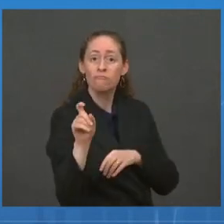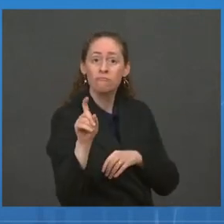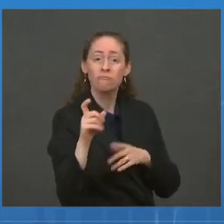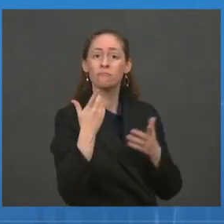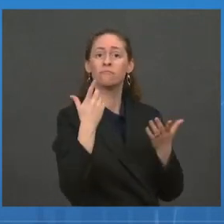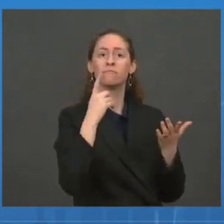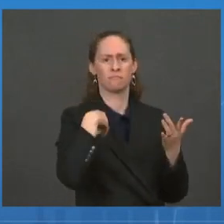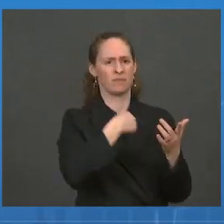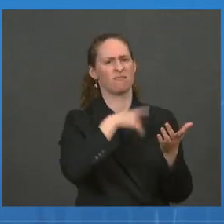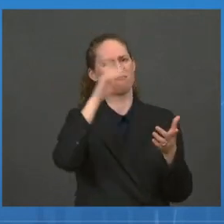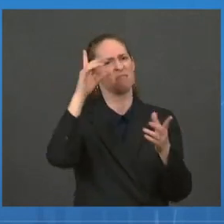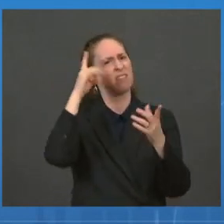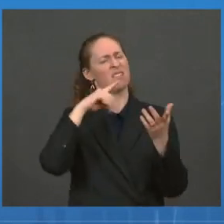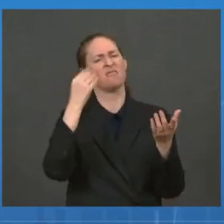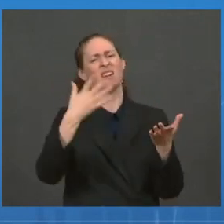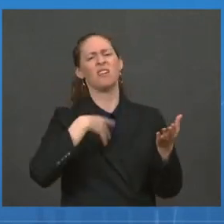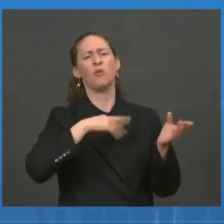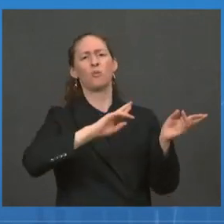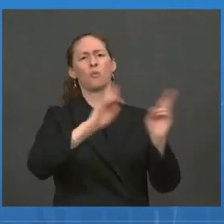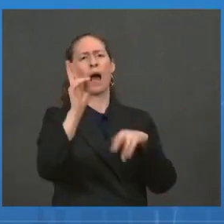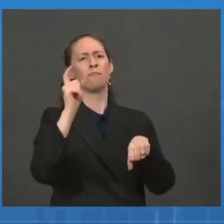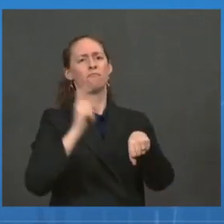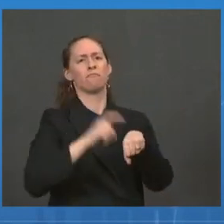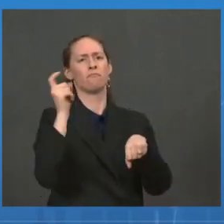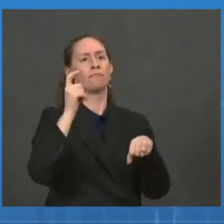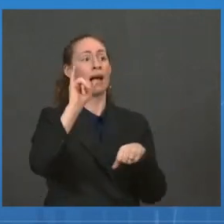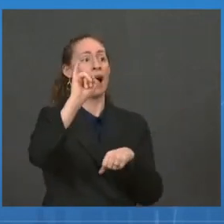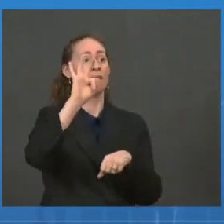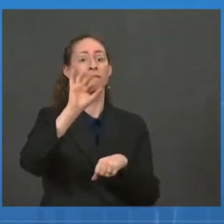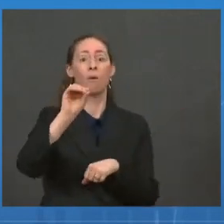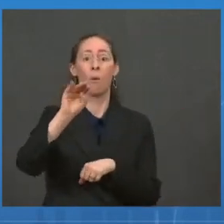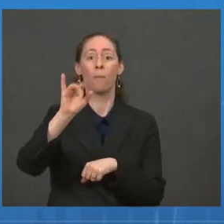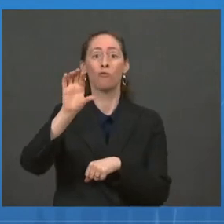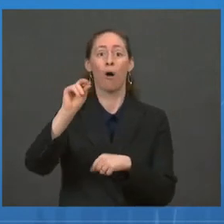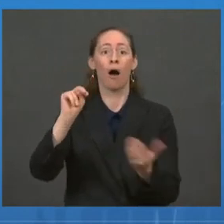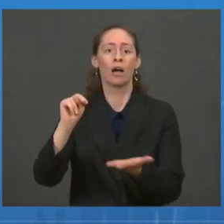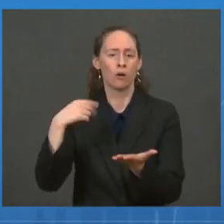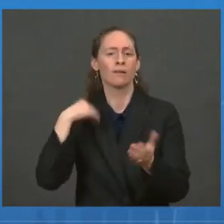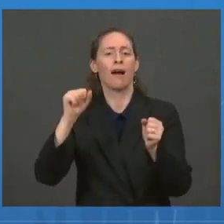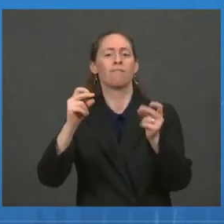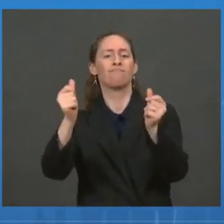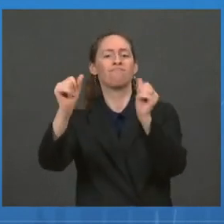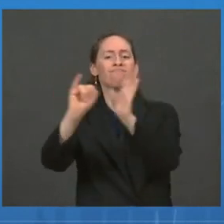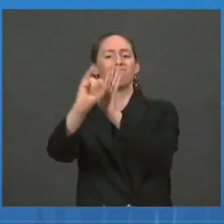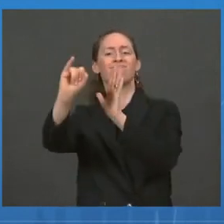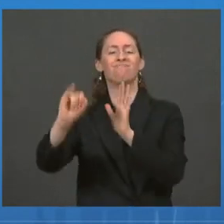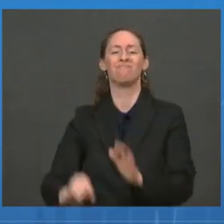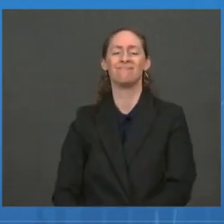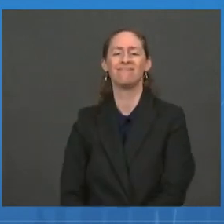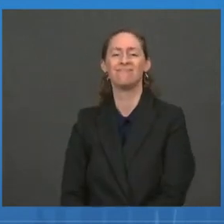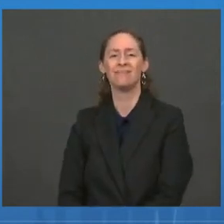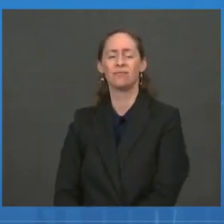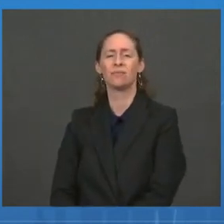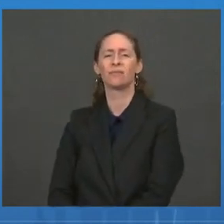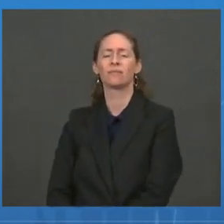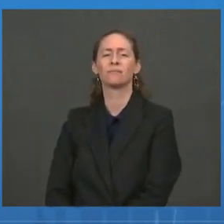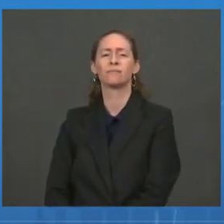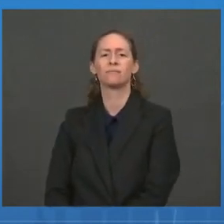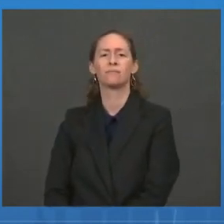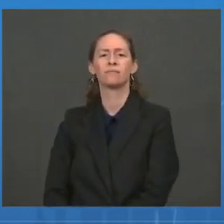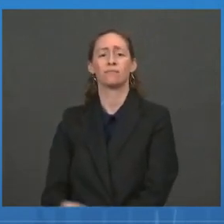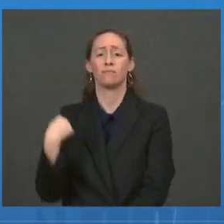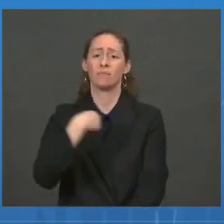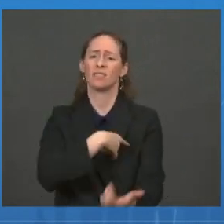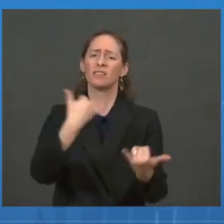policies earlier this month we are also actively working with the airlines to collect passenger information that can be used by